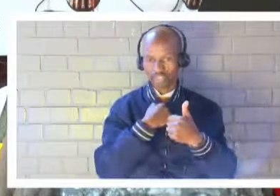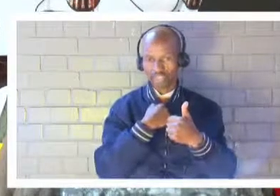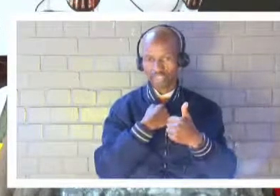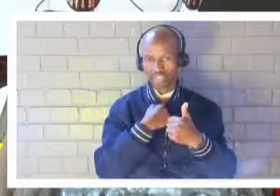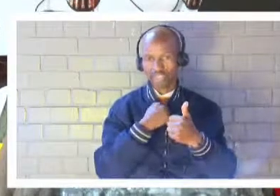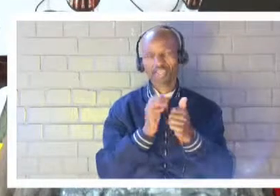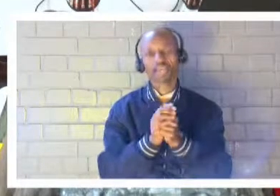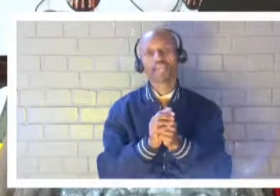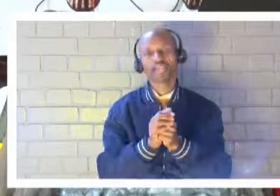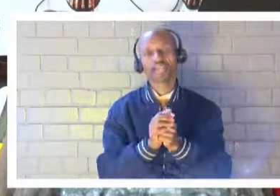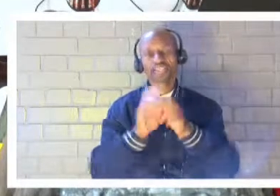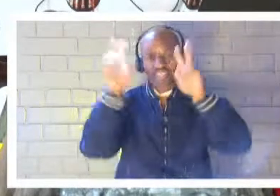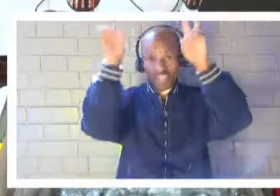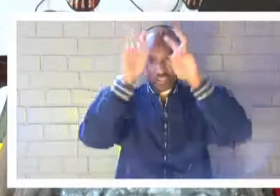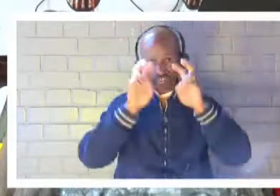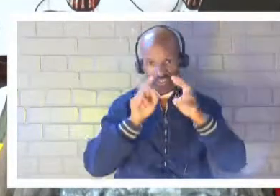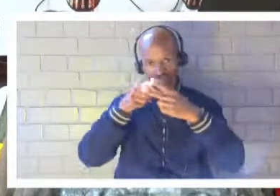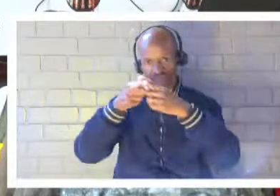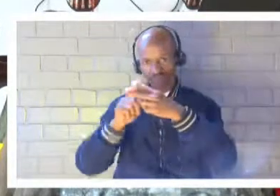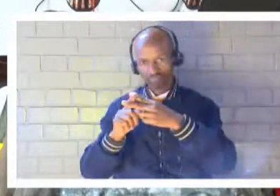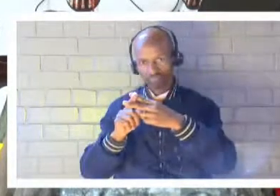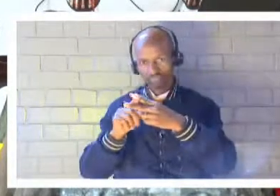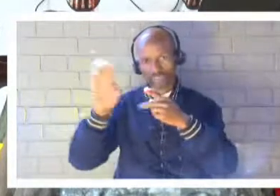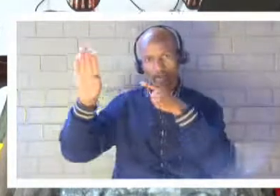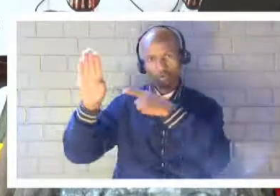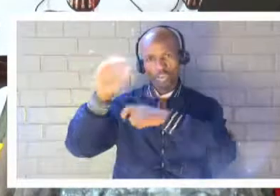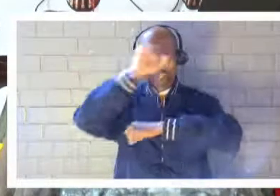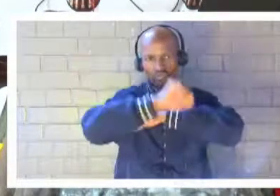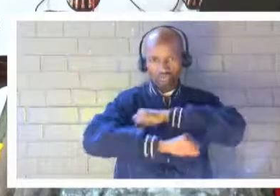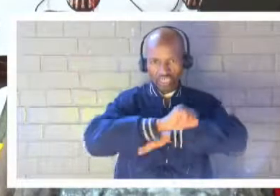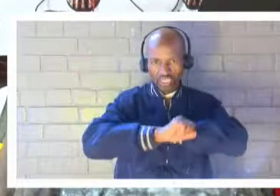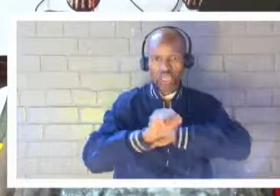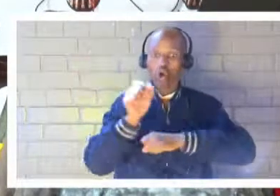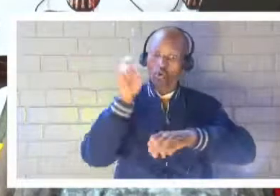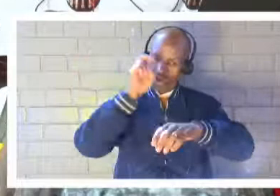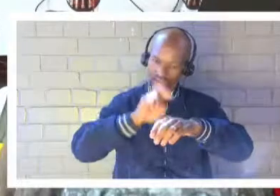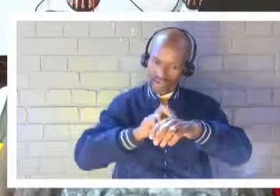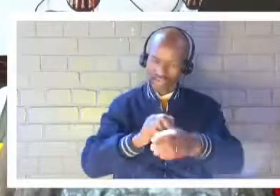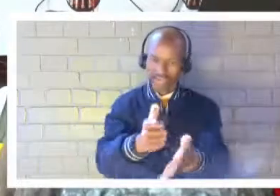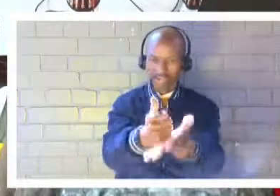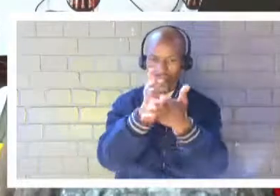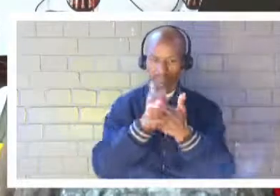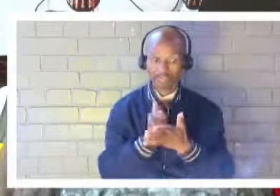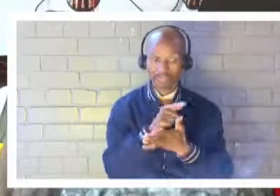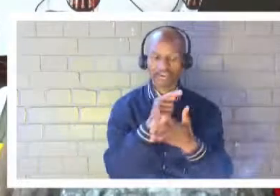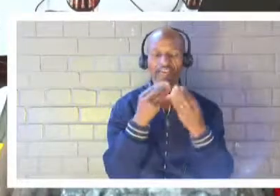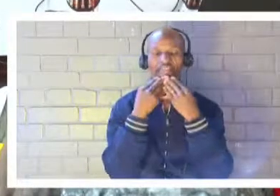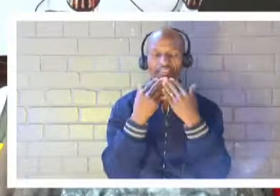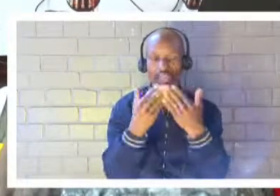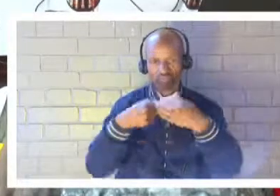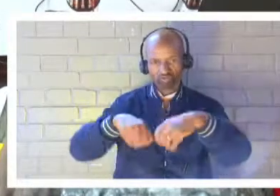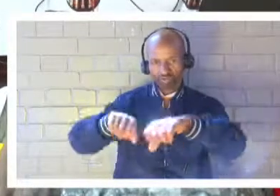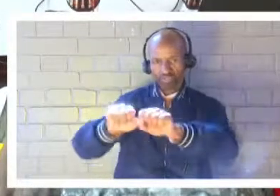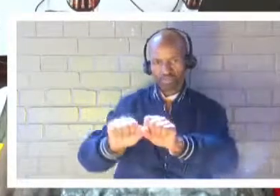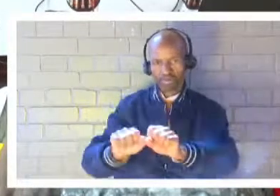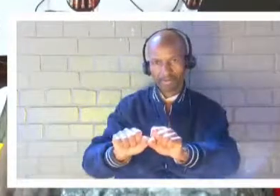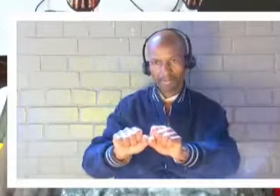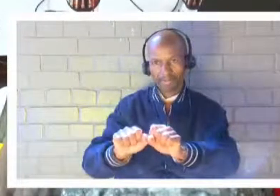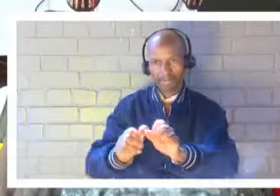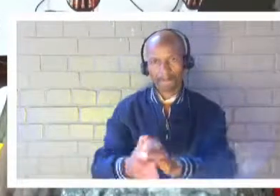is electro, boiler and generators. We need assistance in that regard. Thank you, Chairperson.